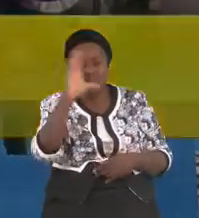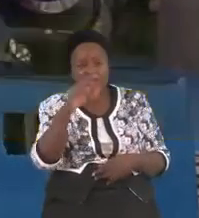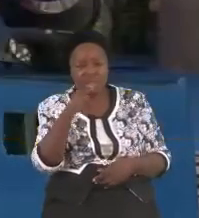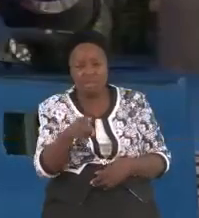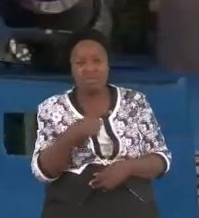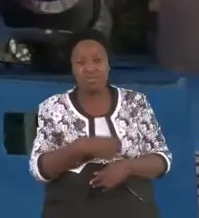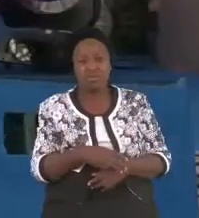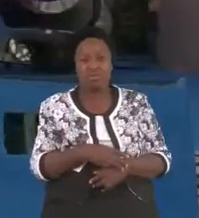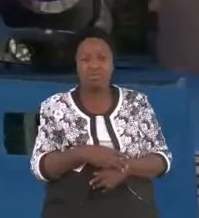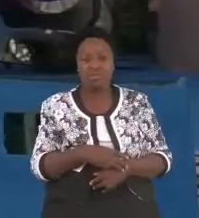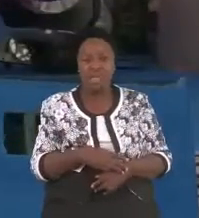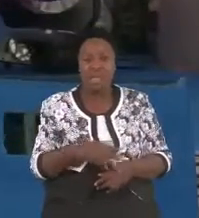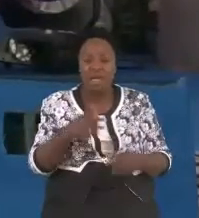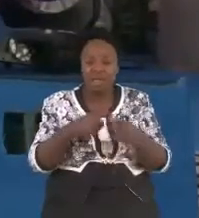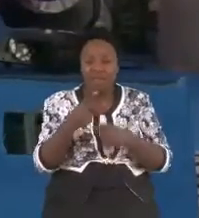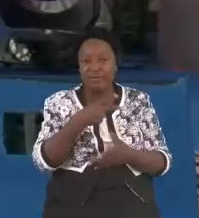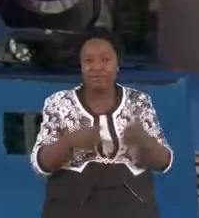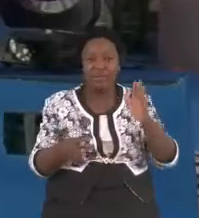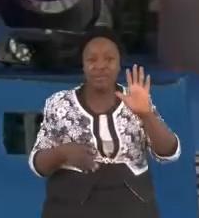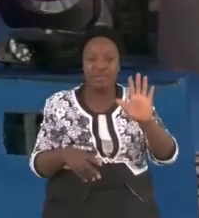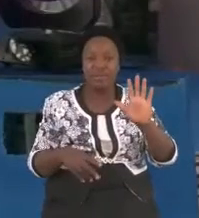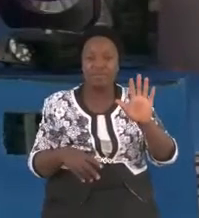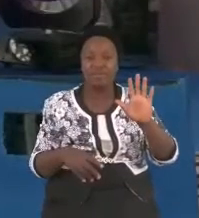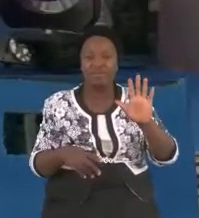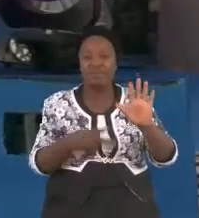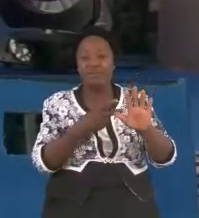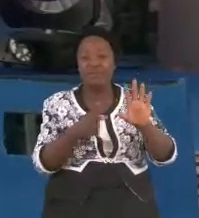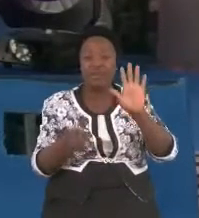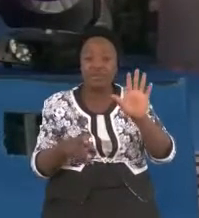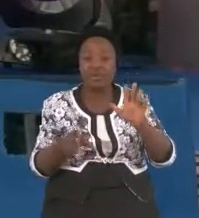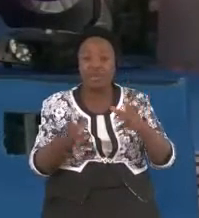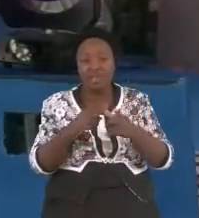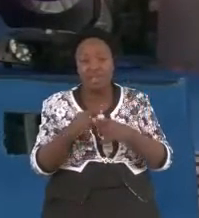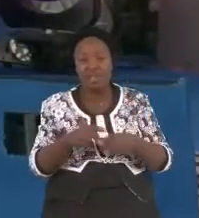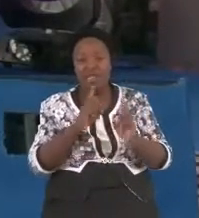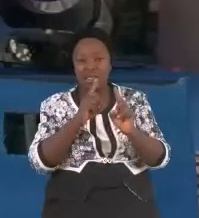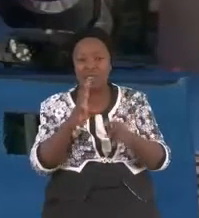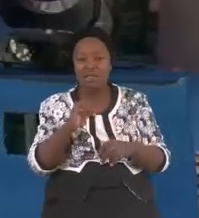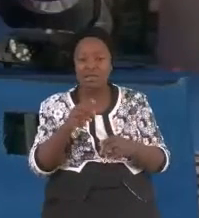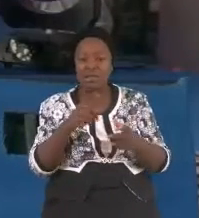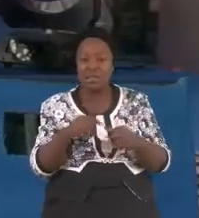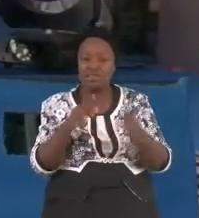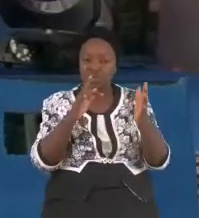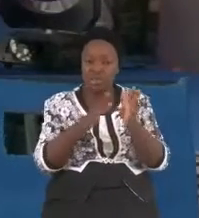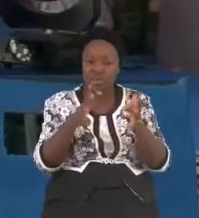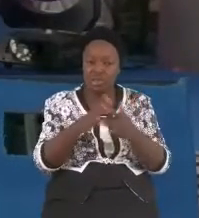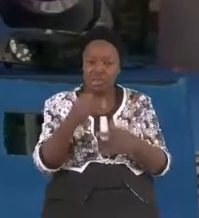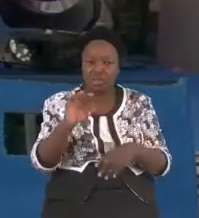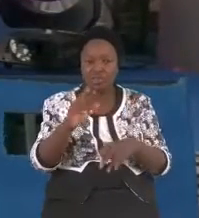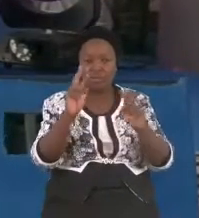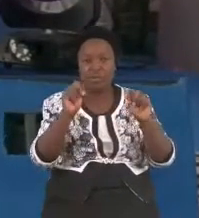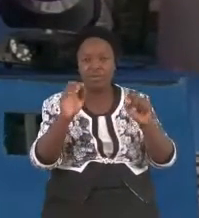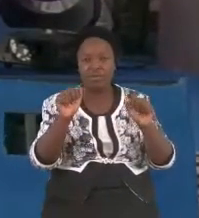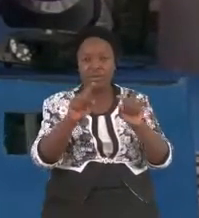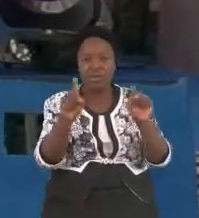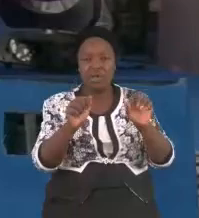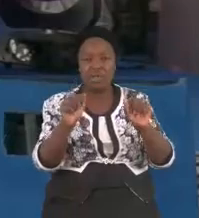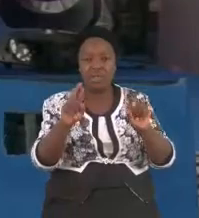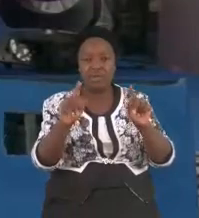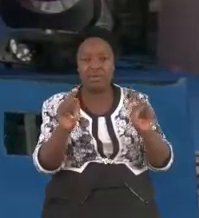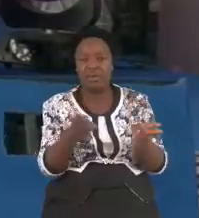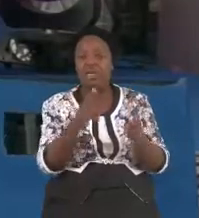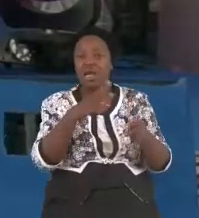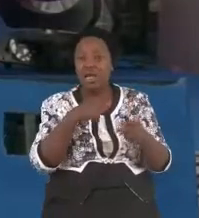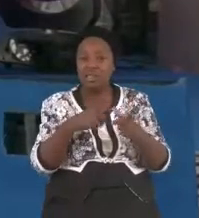5 in verse 5 the answering jesus of nazareth jesus says unto